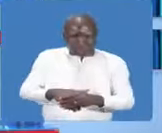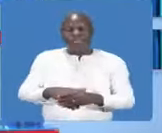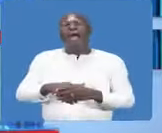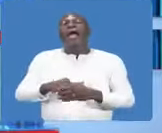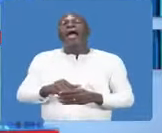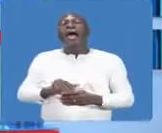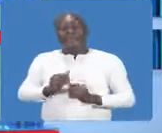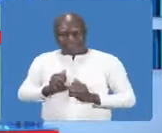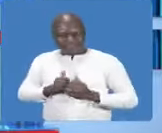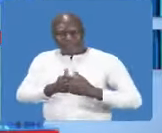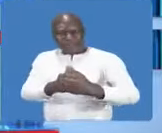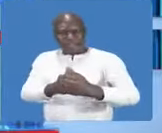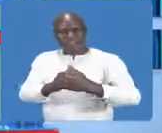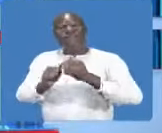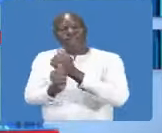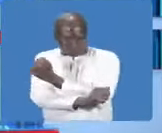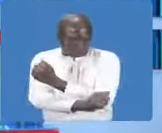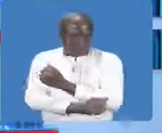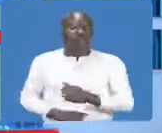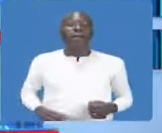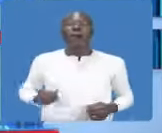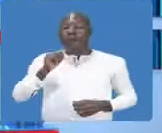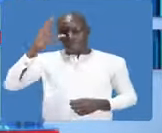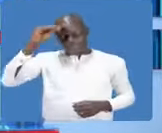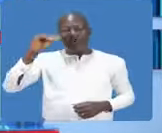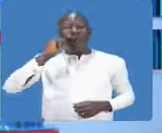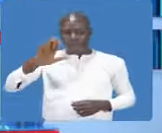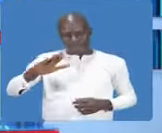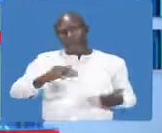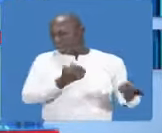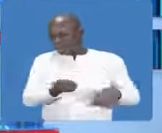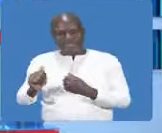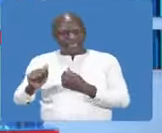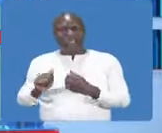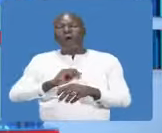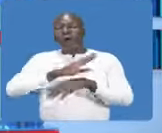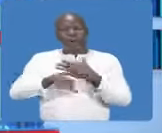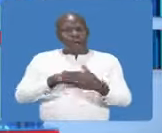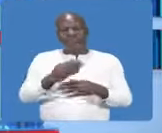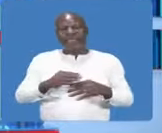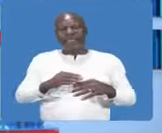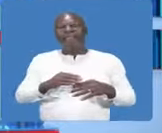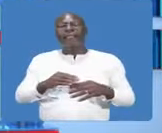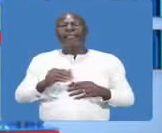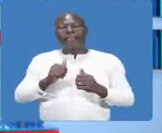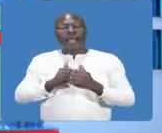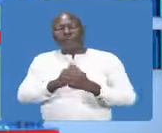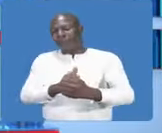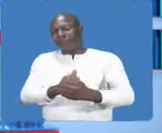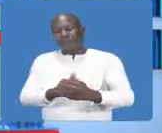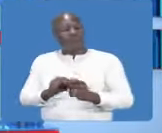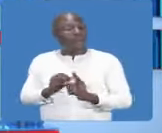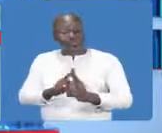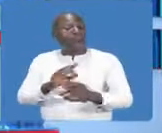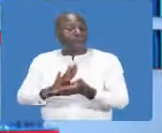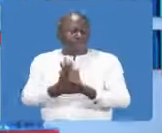imu. Se na omi ye ma, ene mema, ene yebo womosu. Ena asuma fwano nina asuso, eye emema.